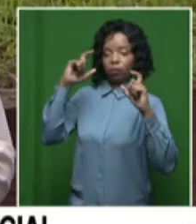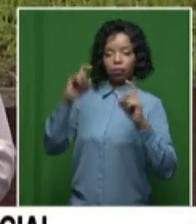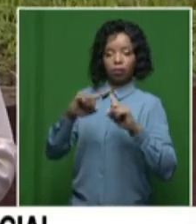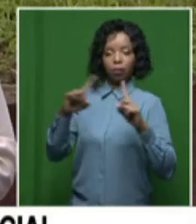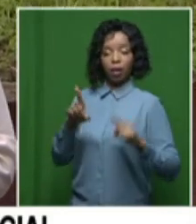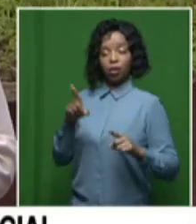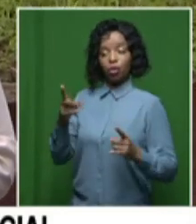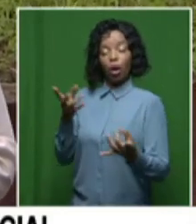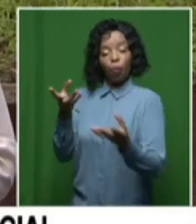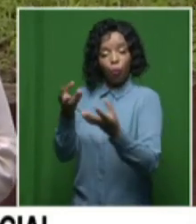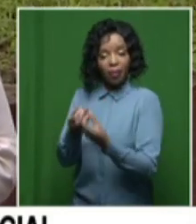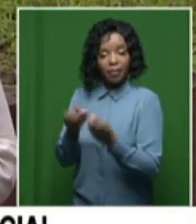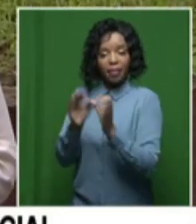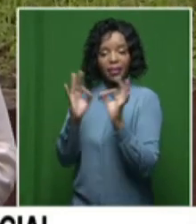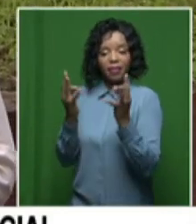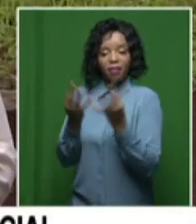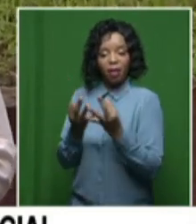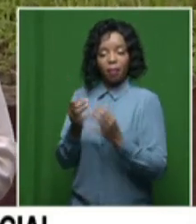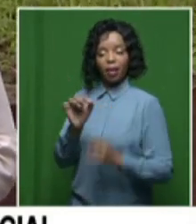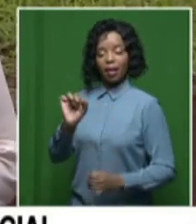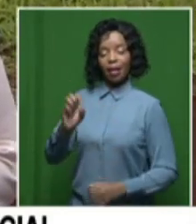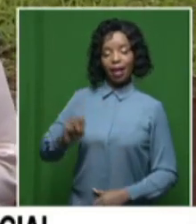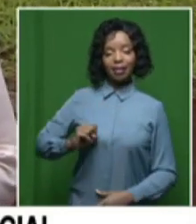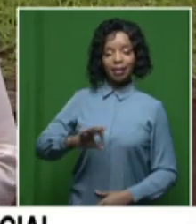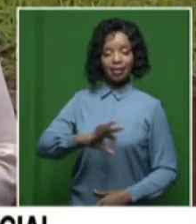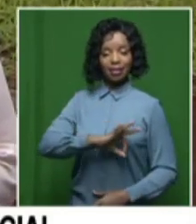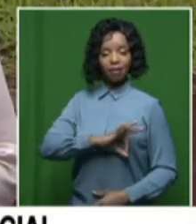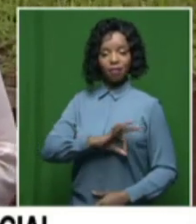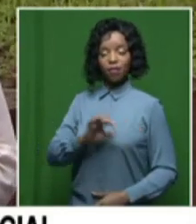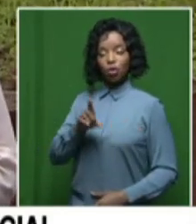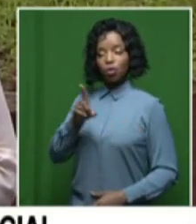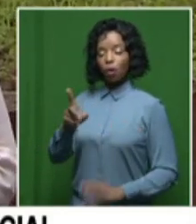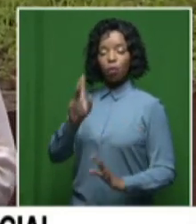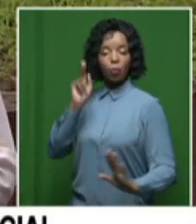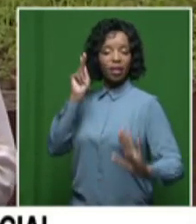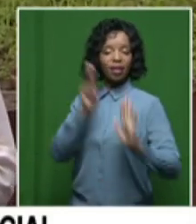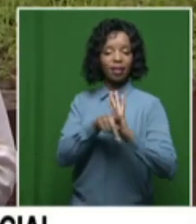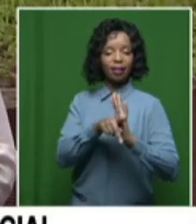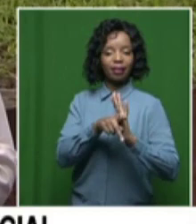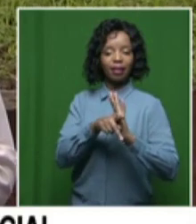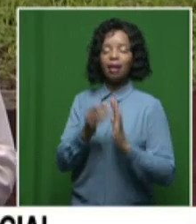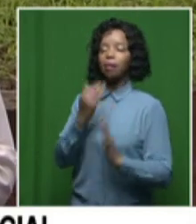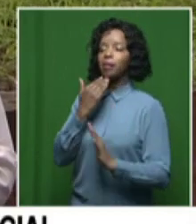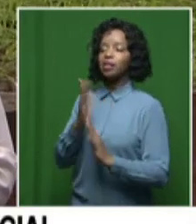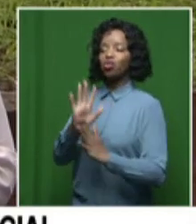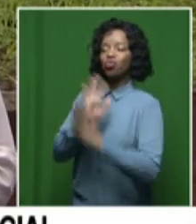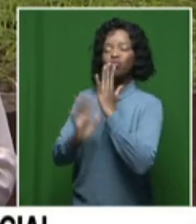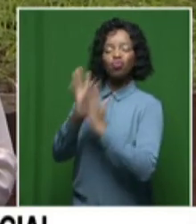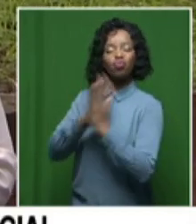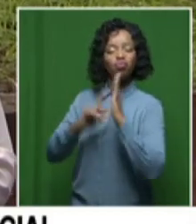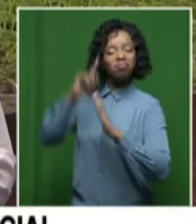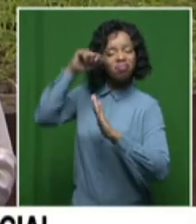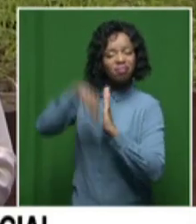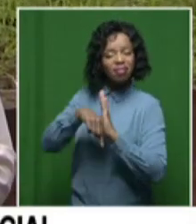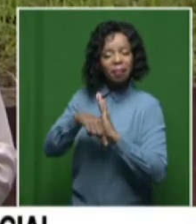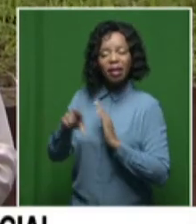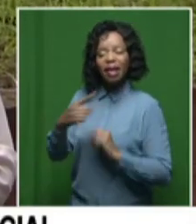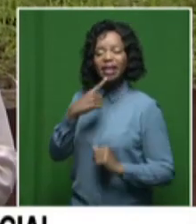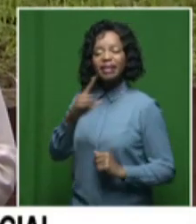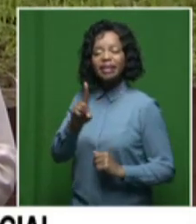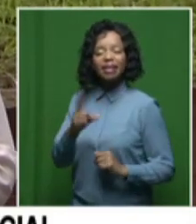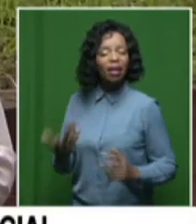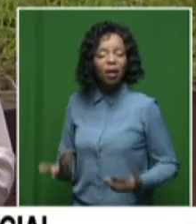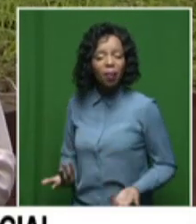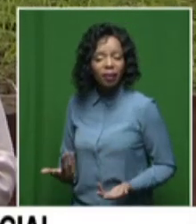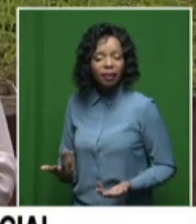the family of the employee who was unfortunately killed. Please tell us more about what they are saying and what they're